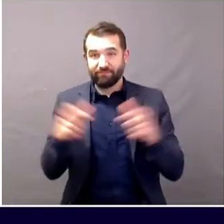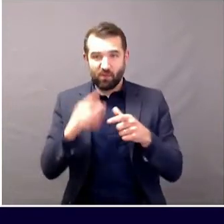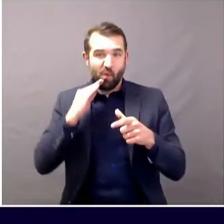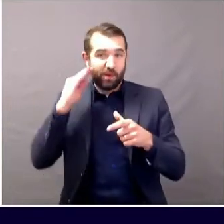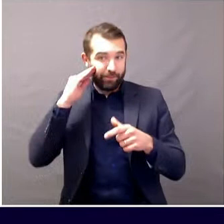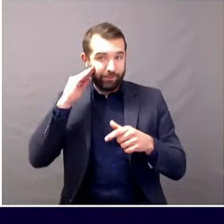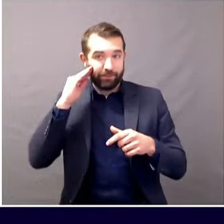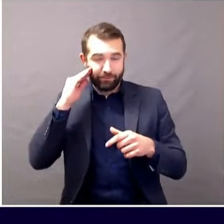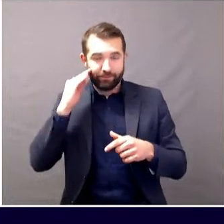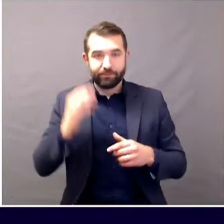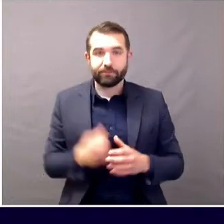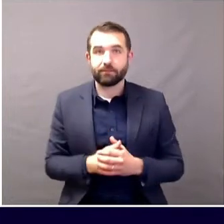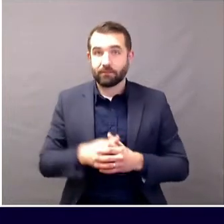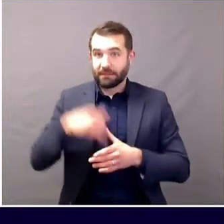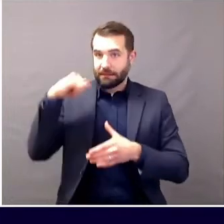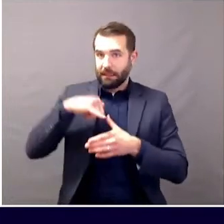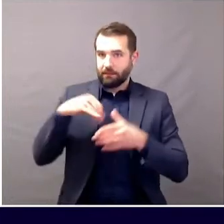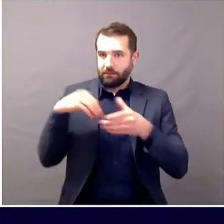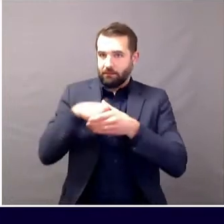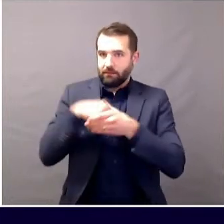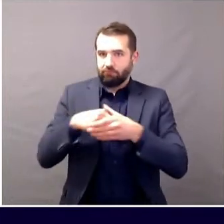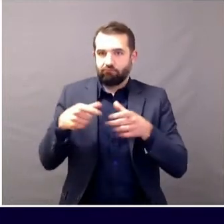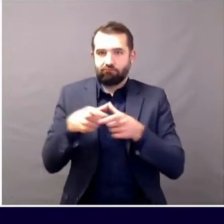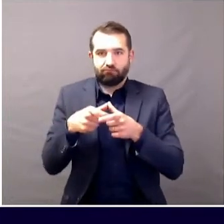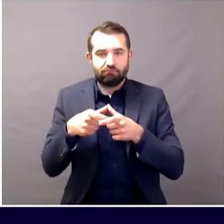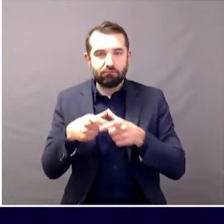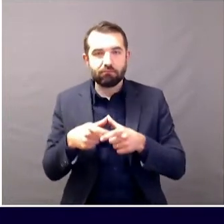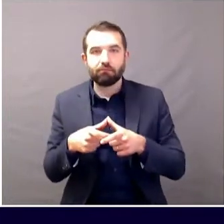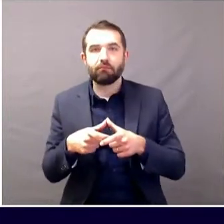further transmitting COVID across the state.